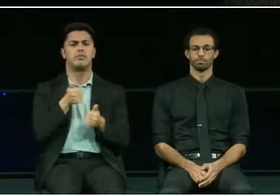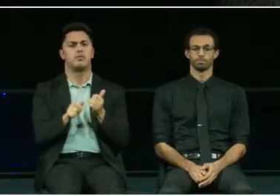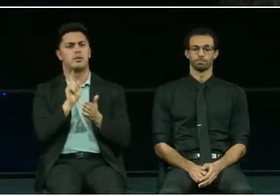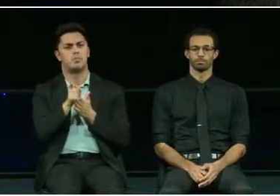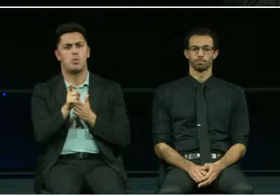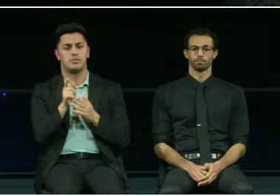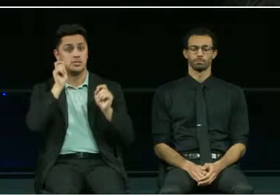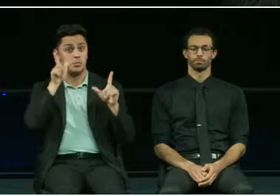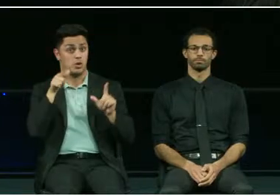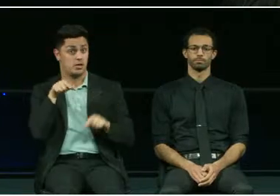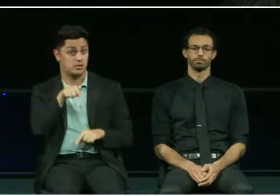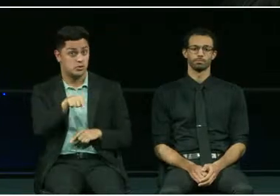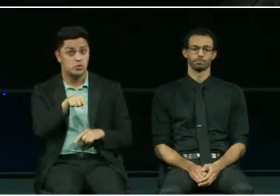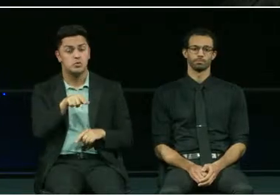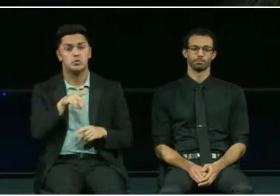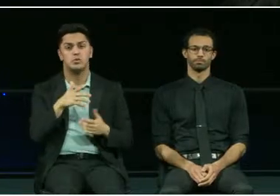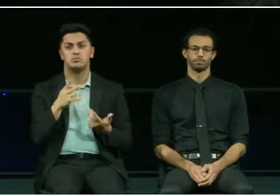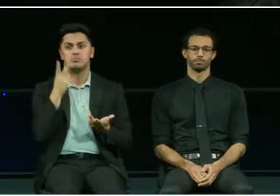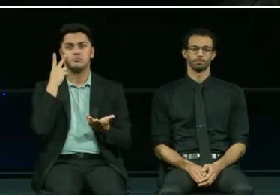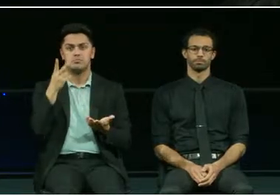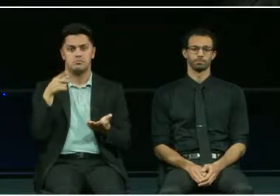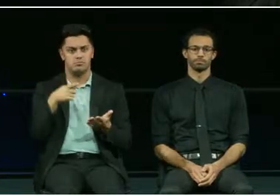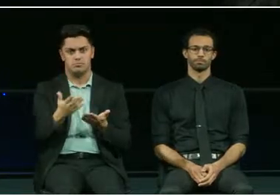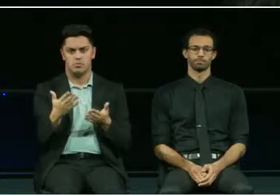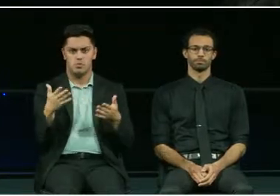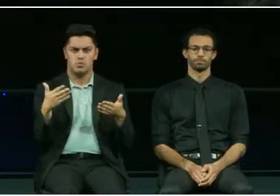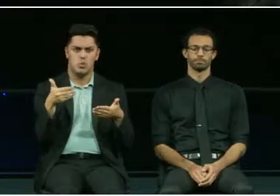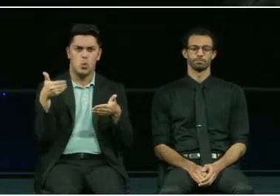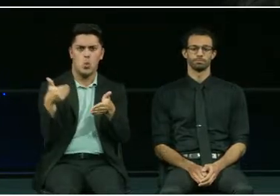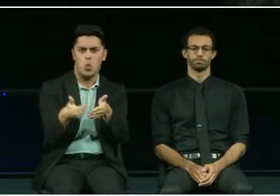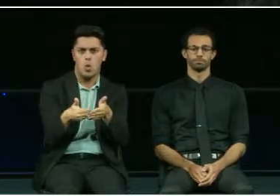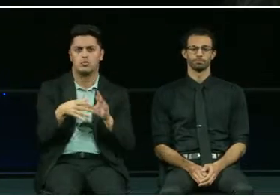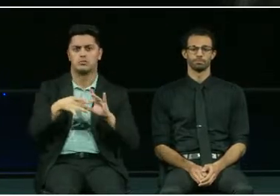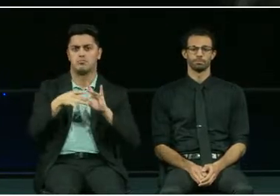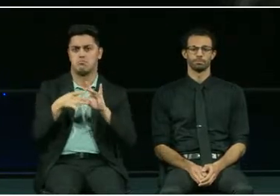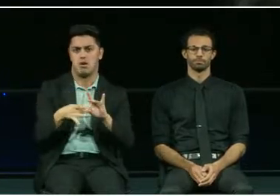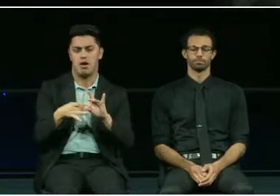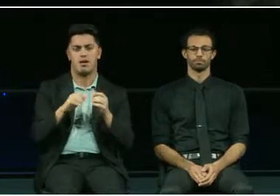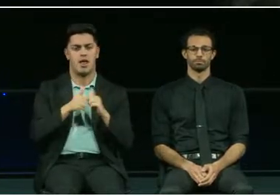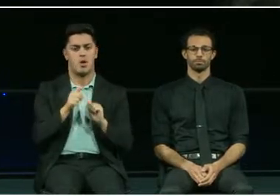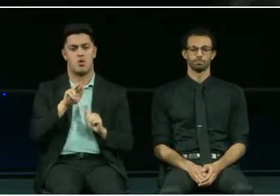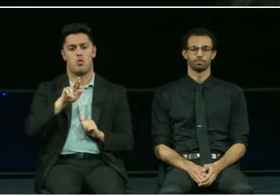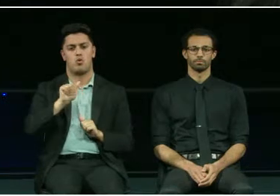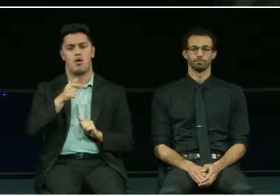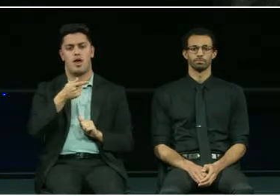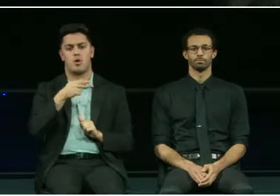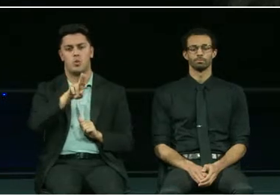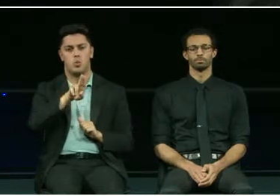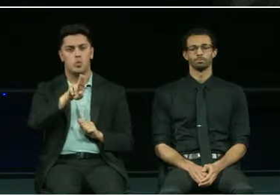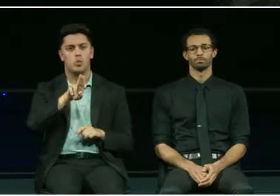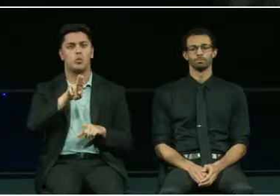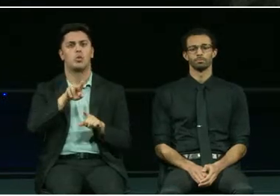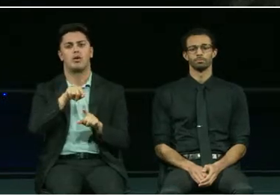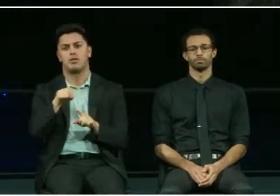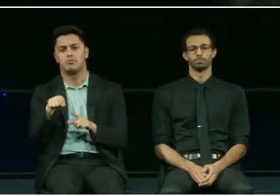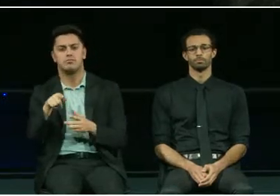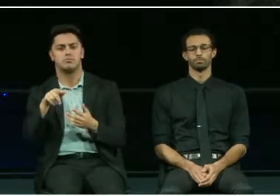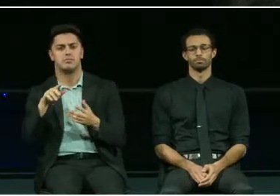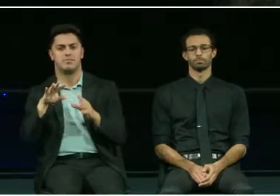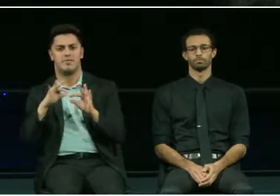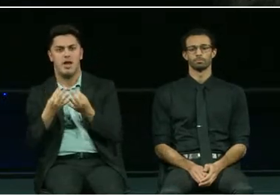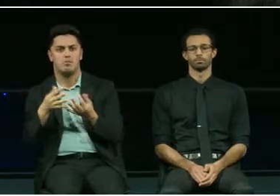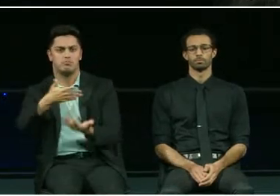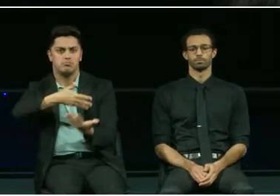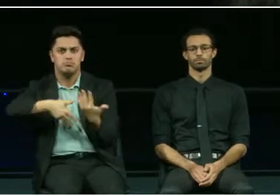that surprised you just to see this close bond and how Raghu and Bauman and Belly interacted